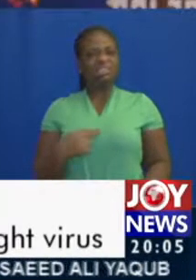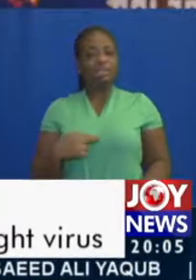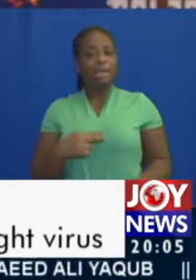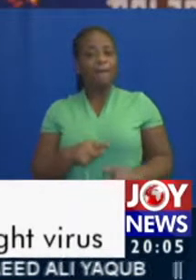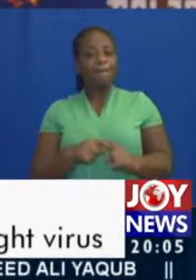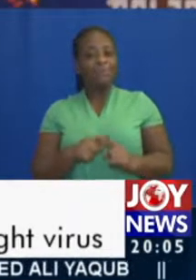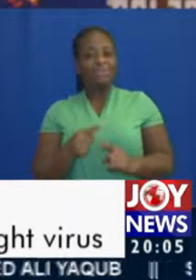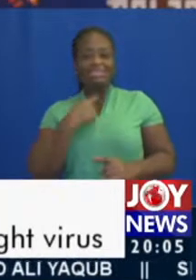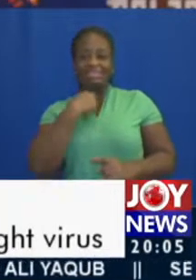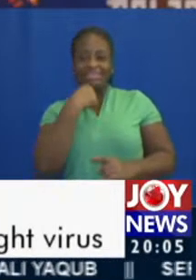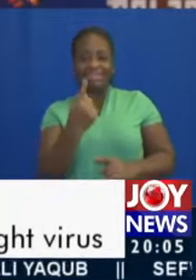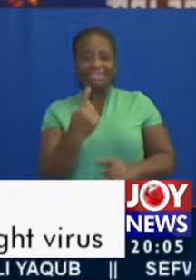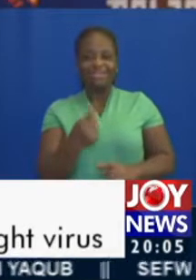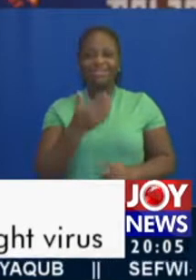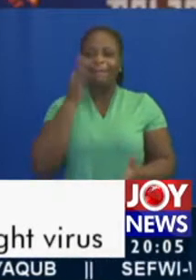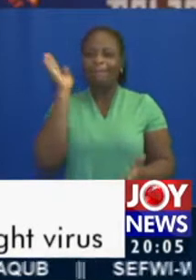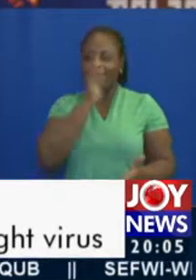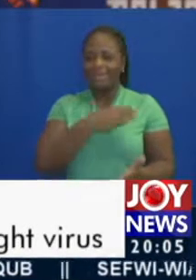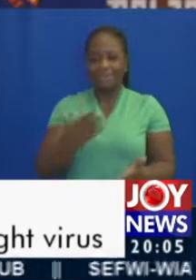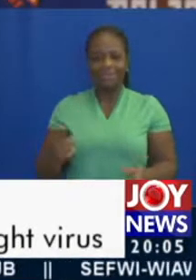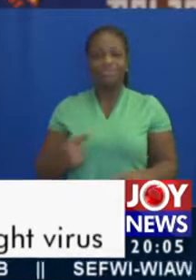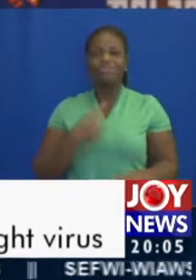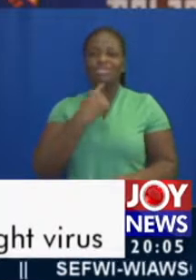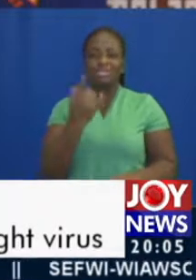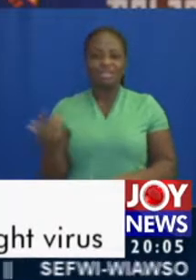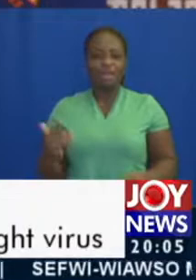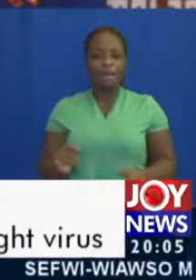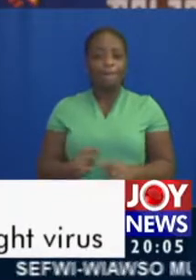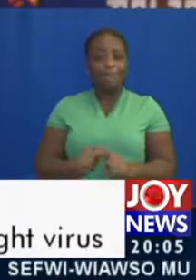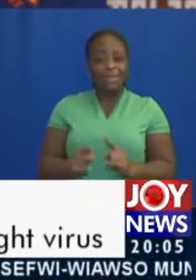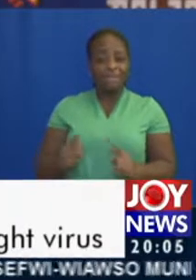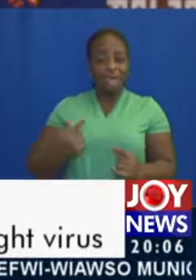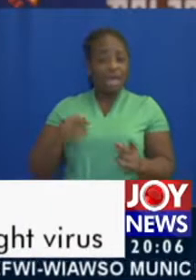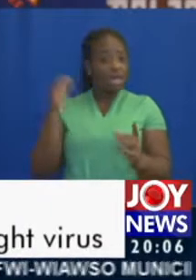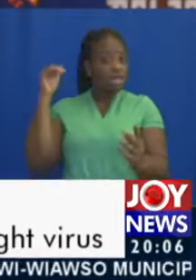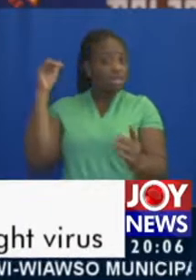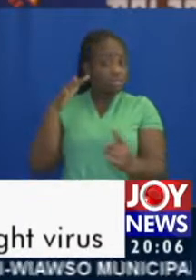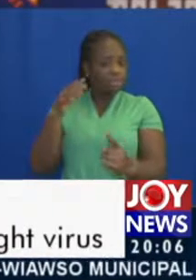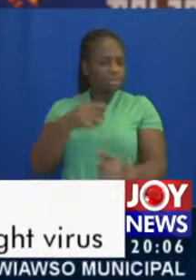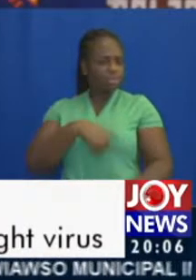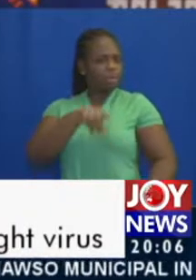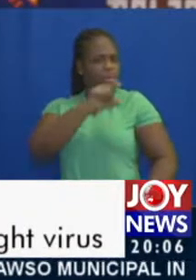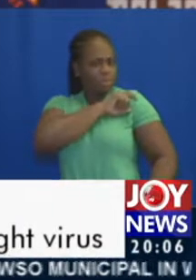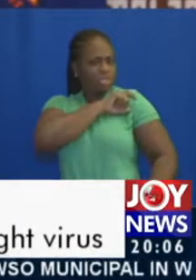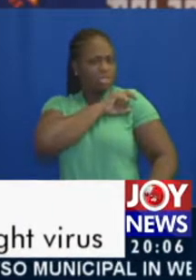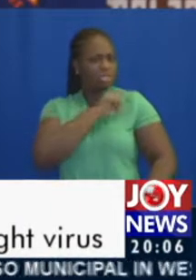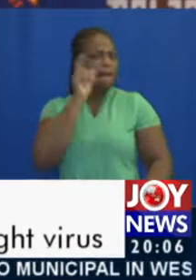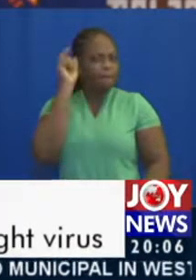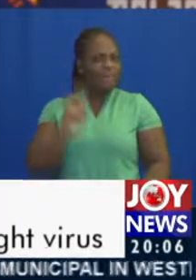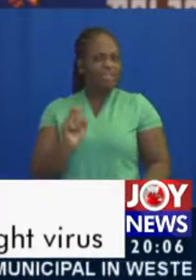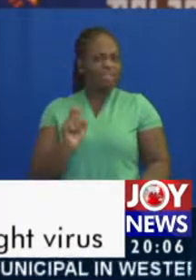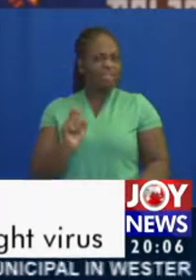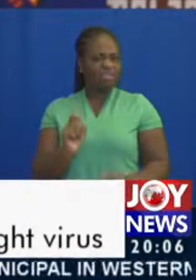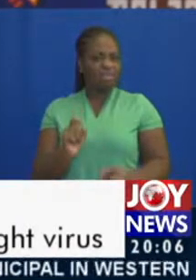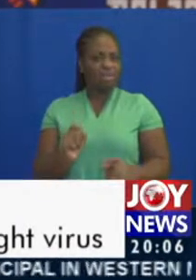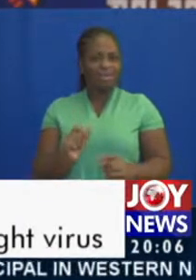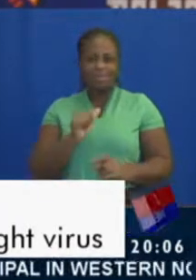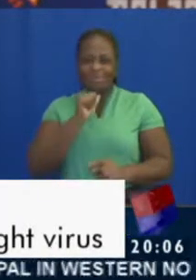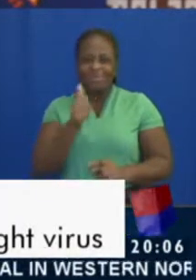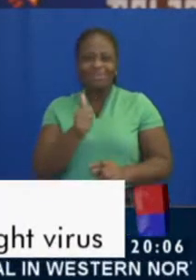condemn unreservedly, and which I expect the police to deal with without fear or